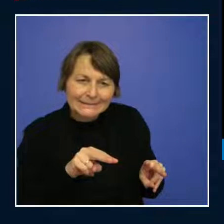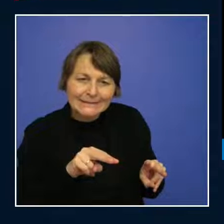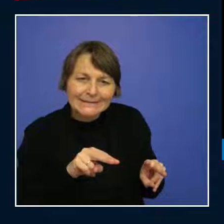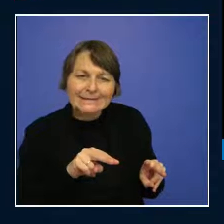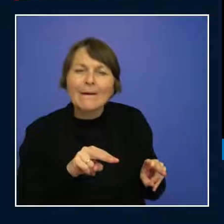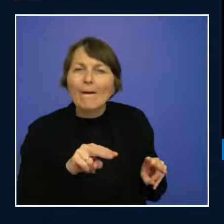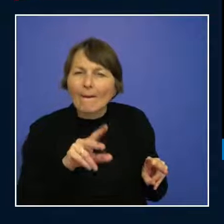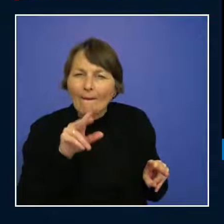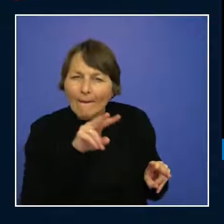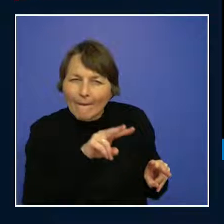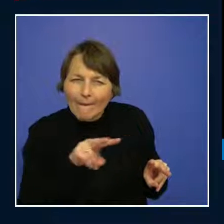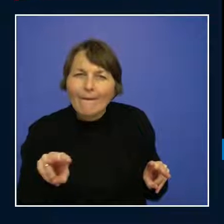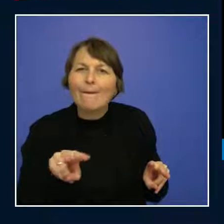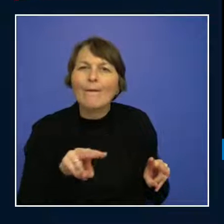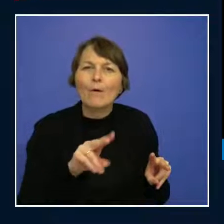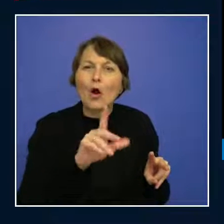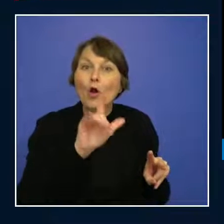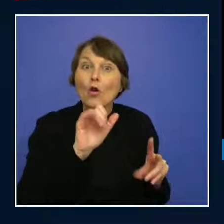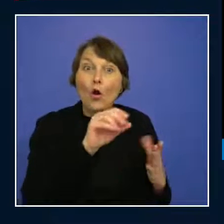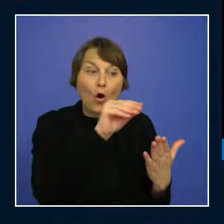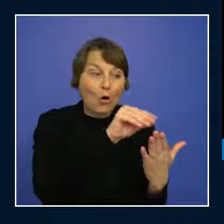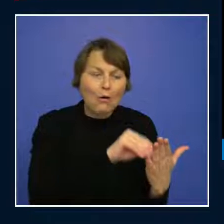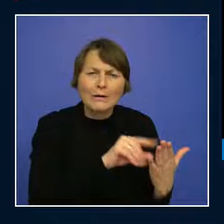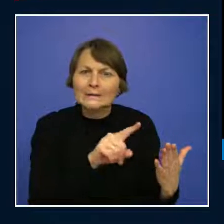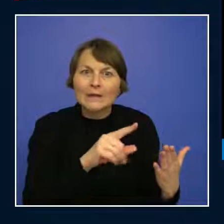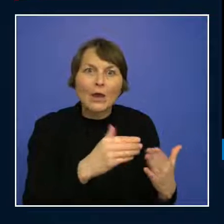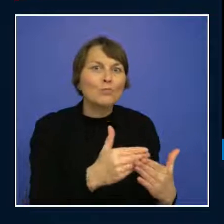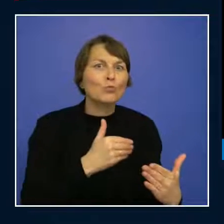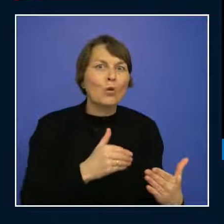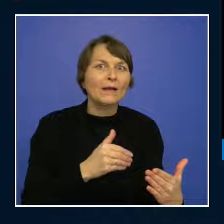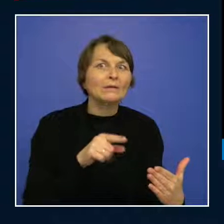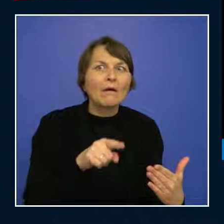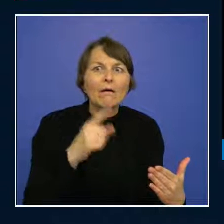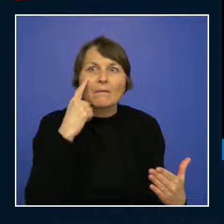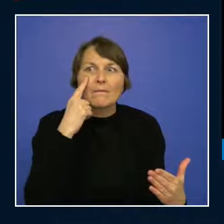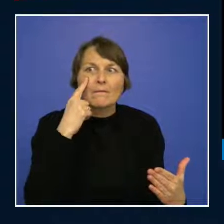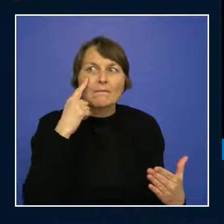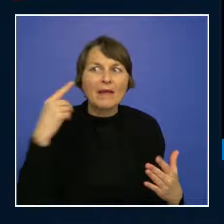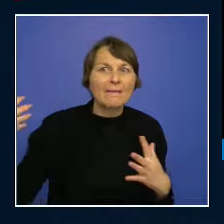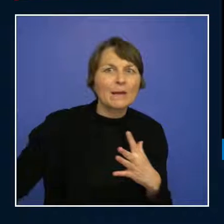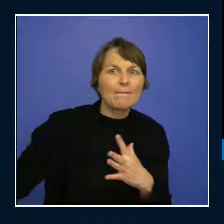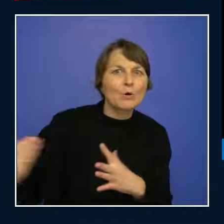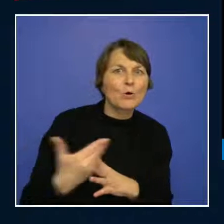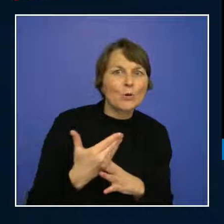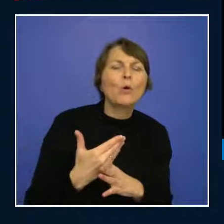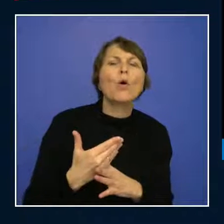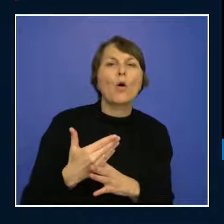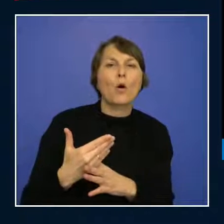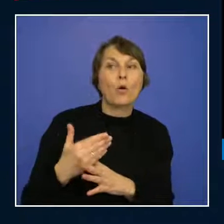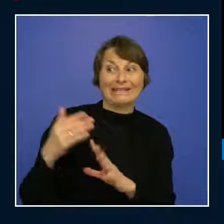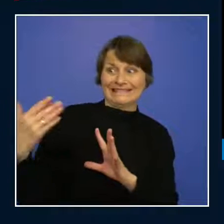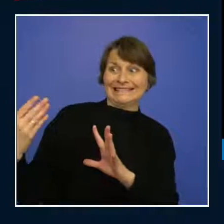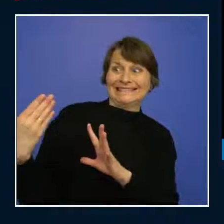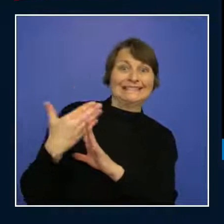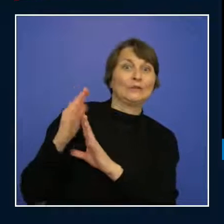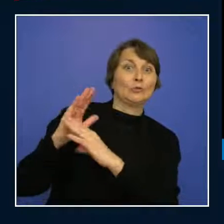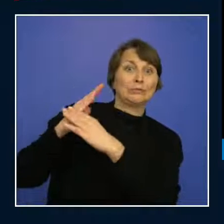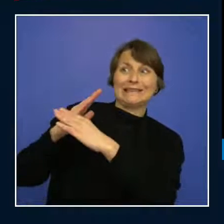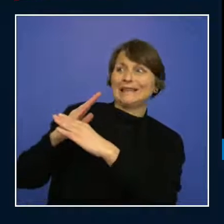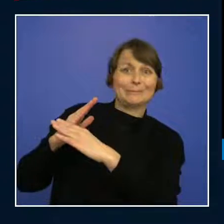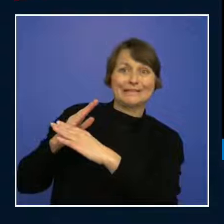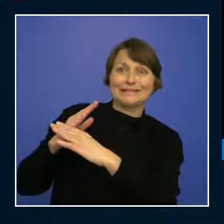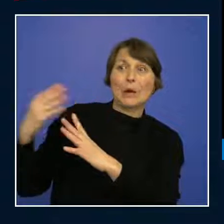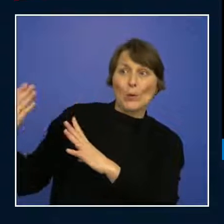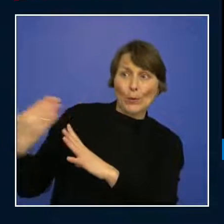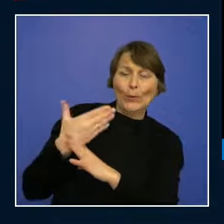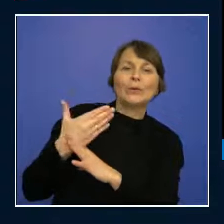you, be proactive and find anything that potentially has got through that protect net and help you deal with all of that.